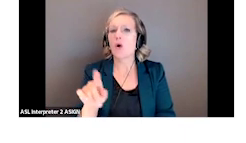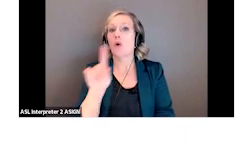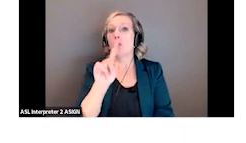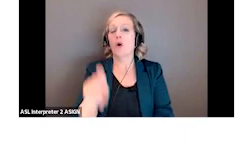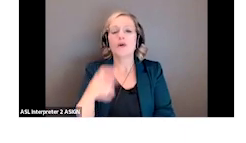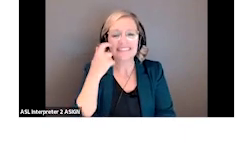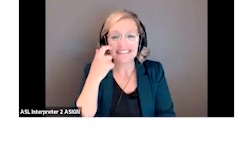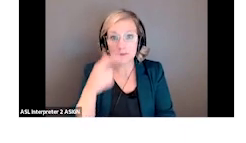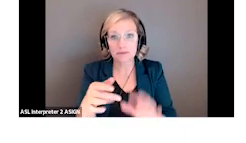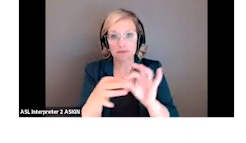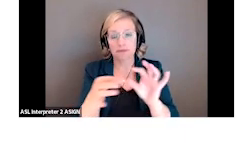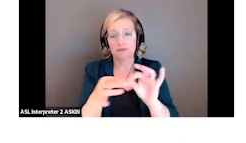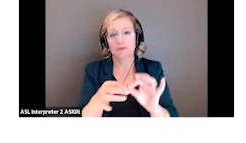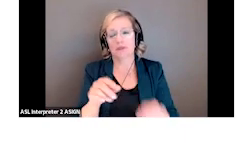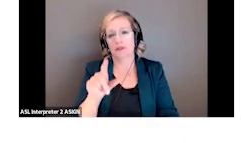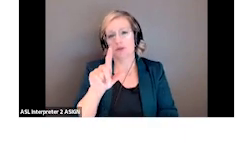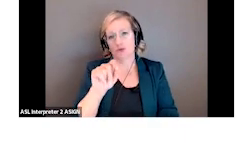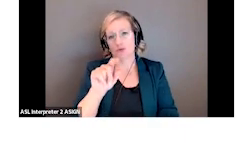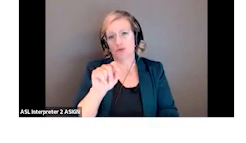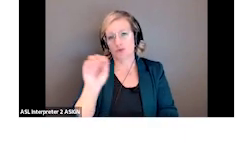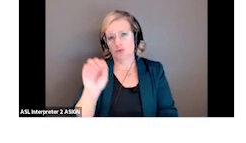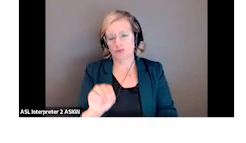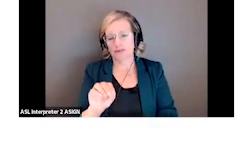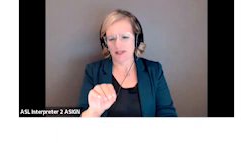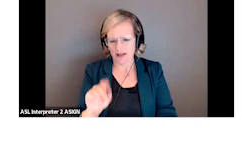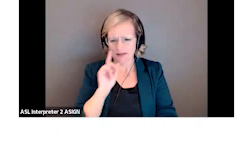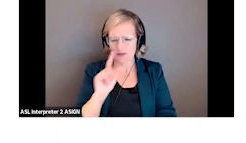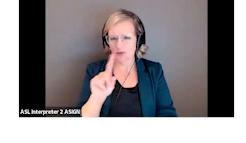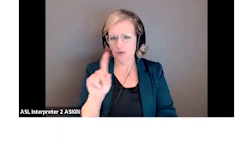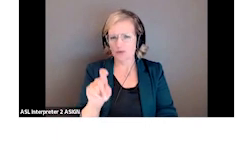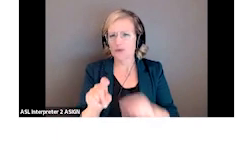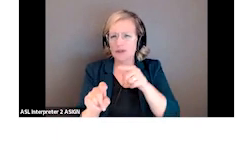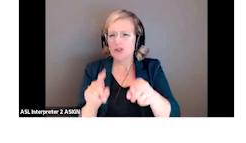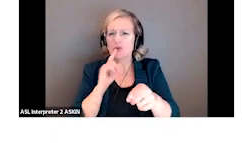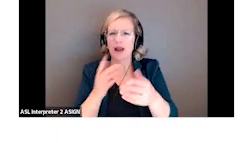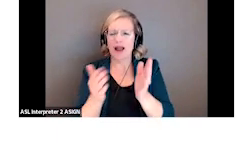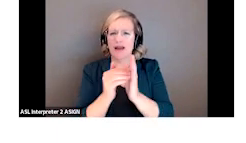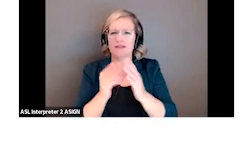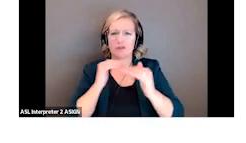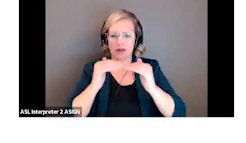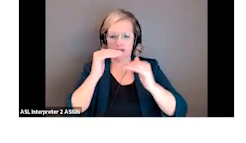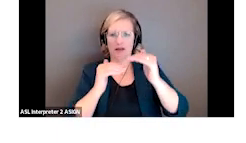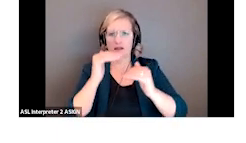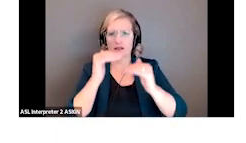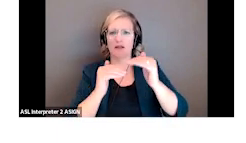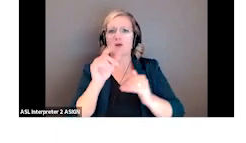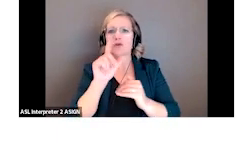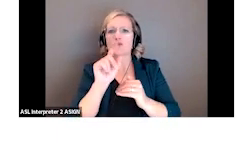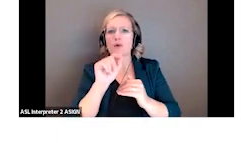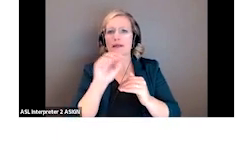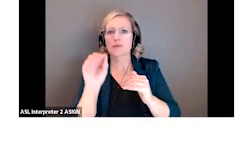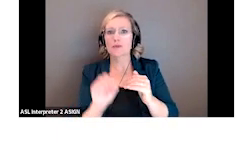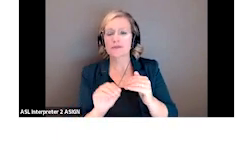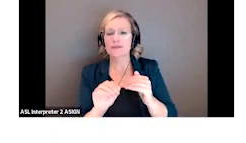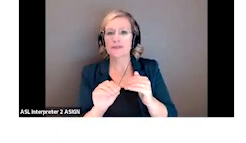what I use it to simplify it there, Jonah, the 20% margin is really the margin dollars. And if